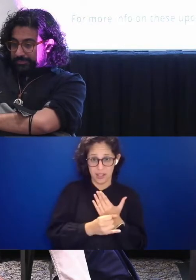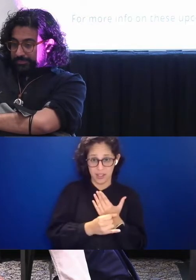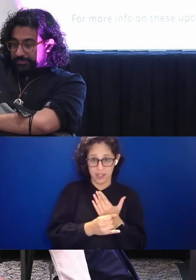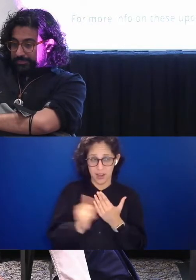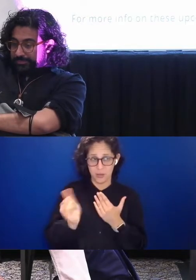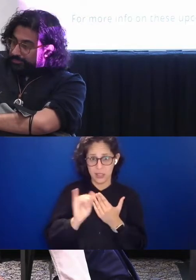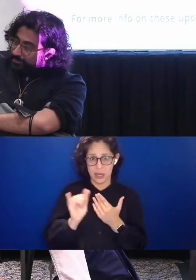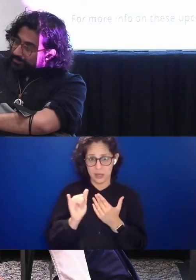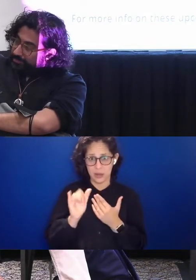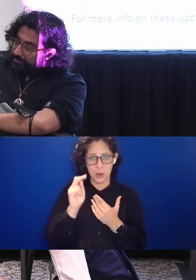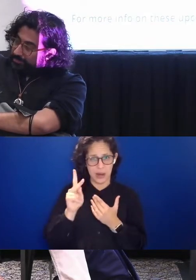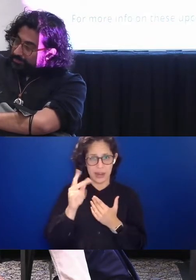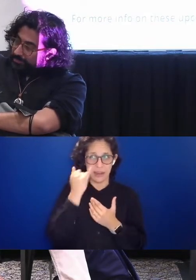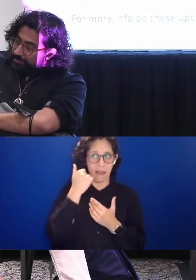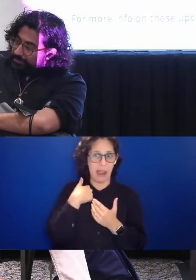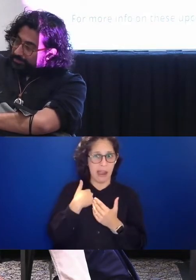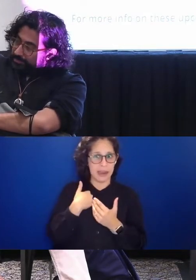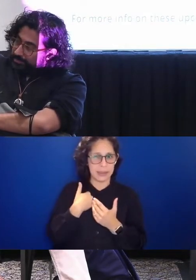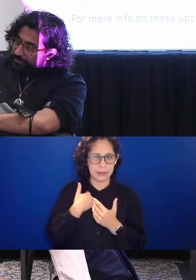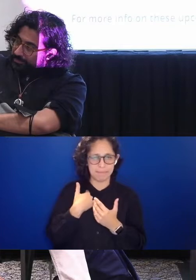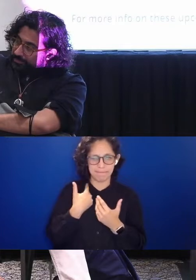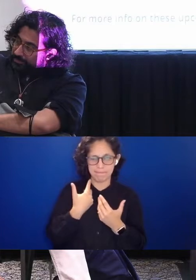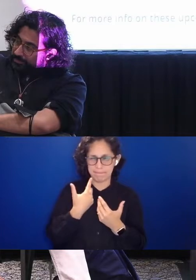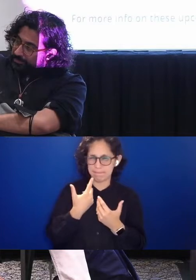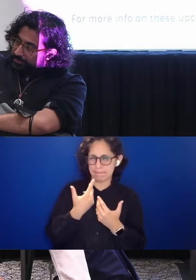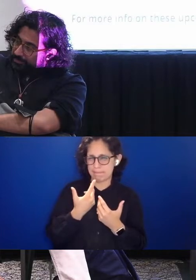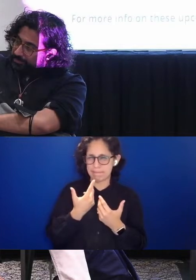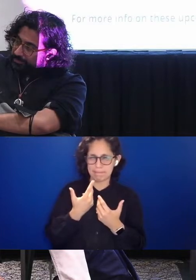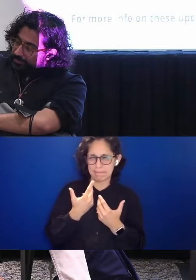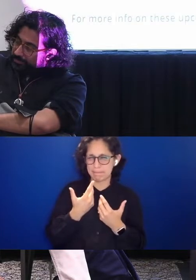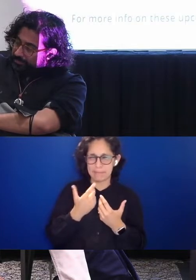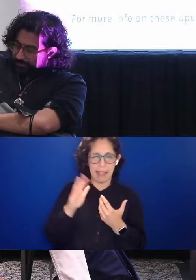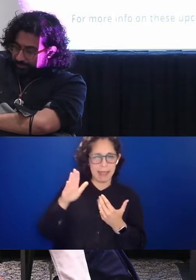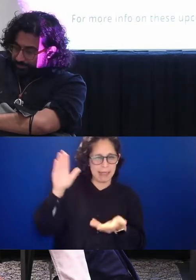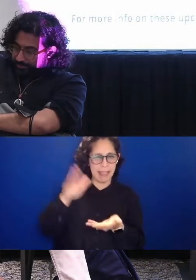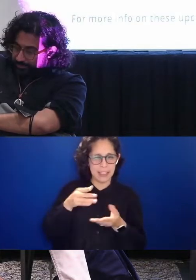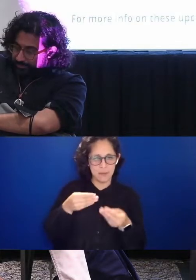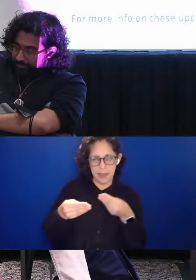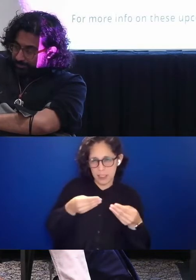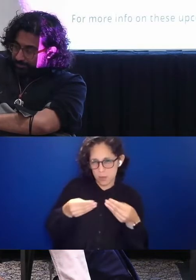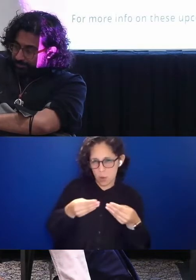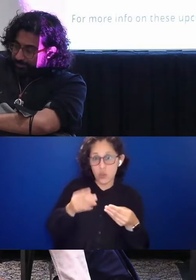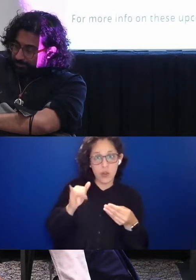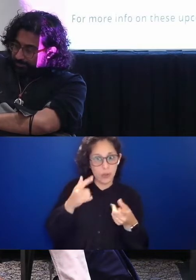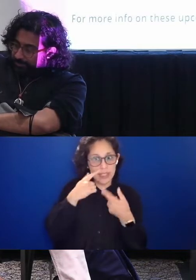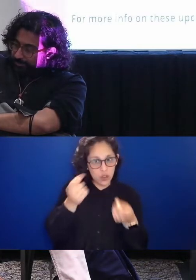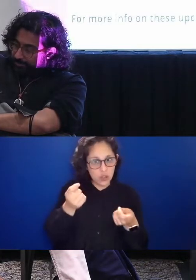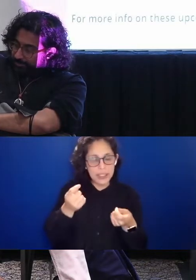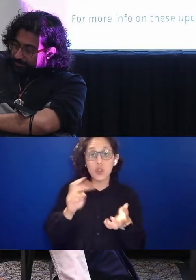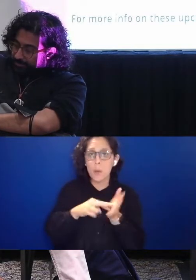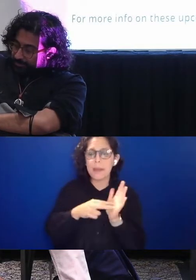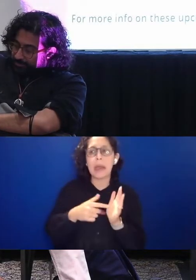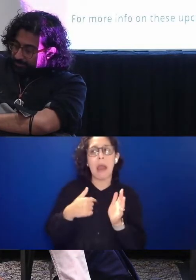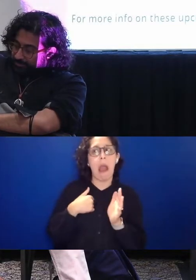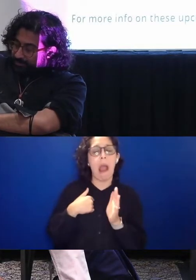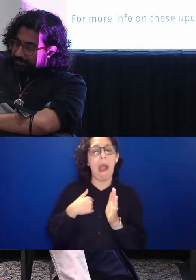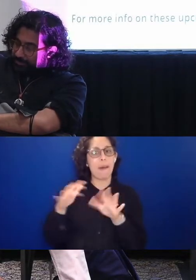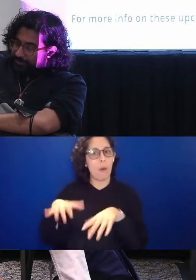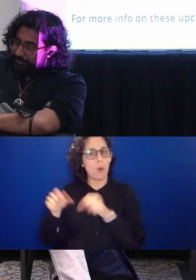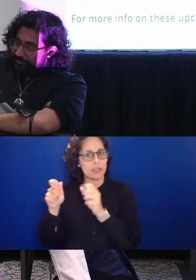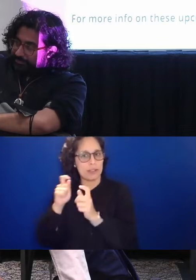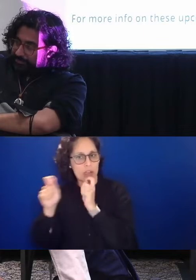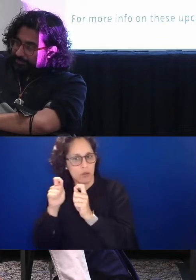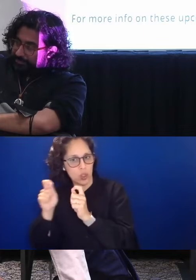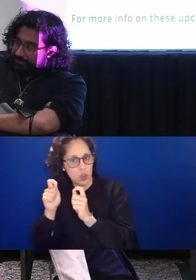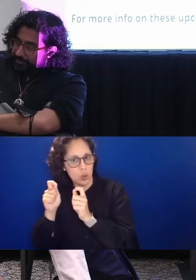hold on a little bit more? And it's been really interesting because, so I did the interviews myself as opposed to having like a whole team of people